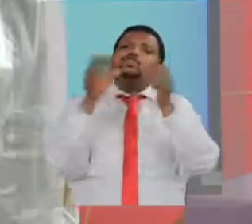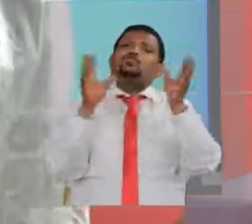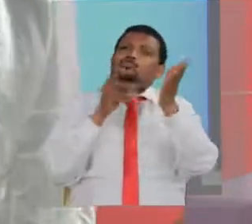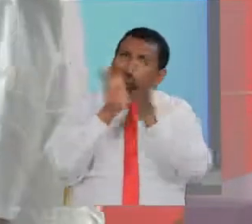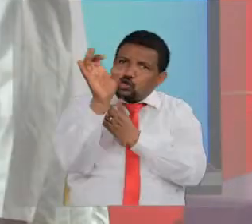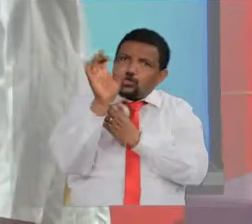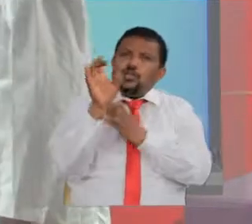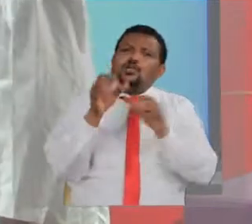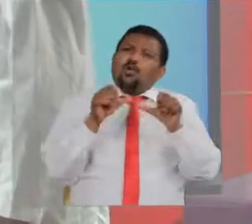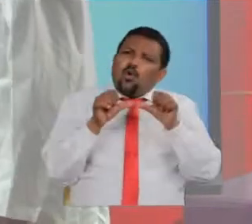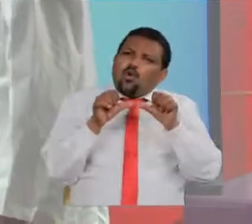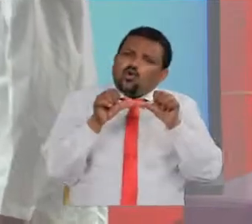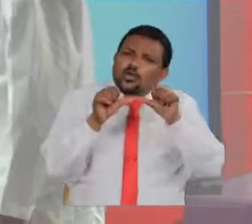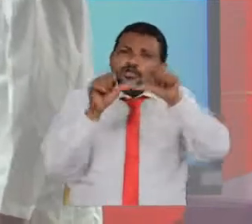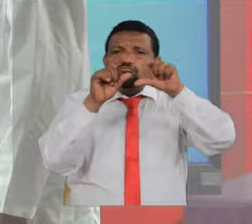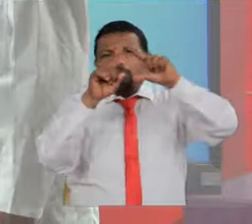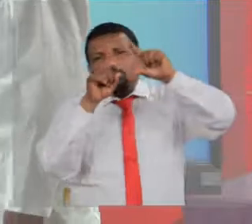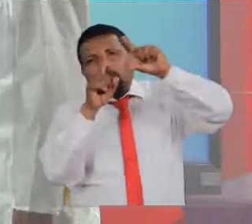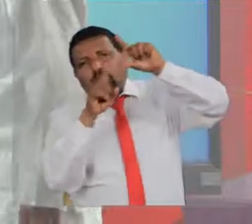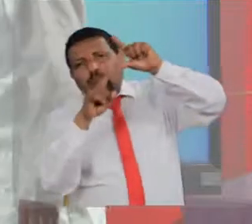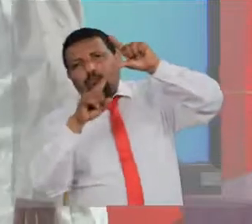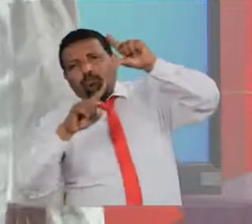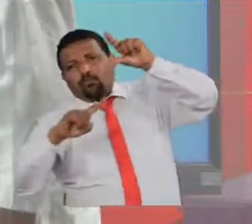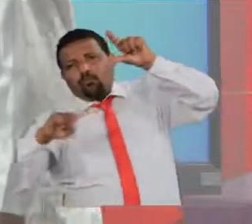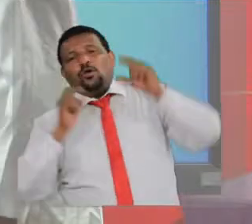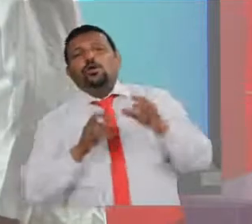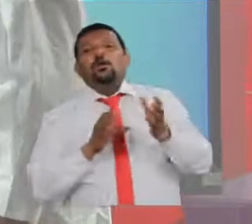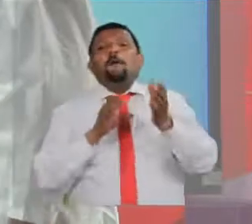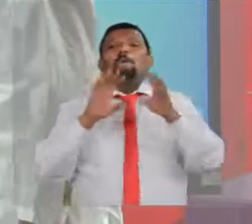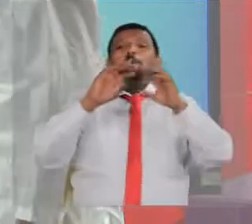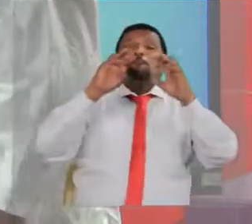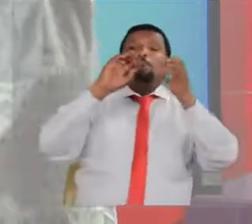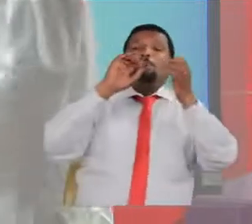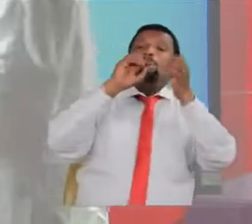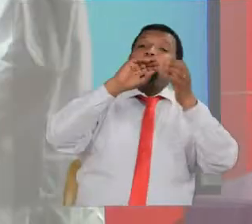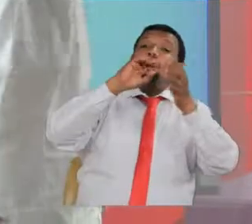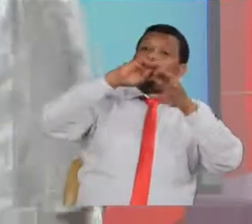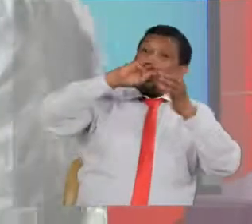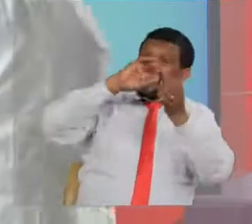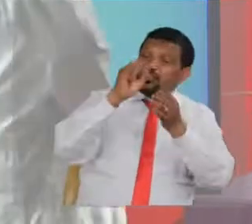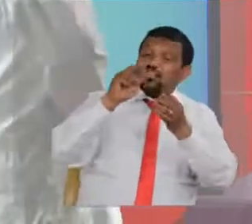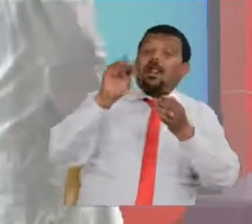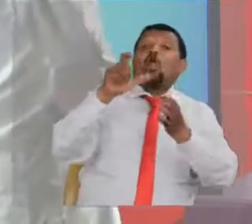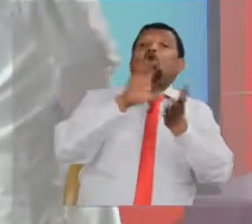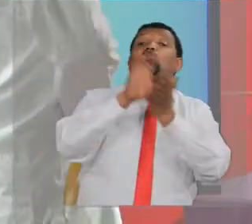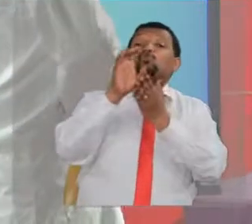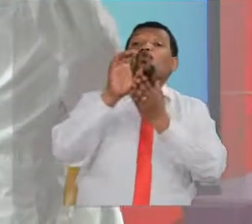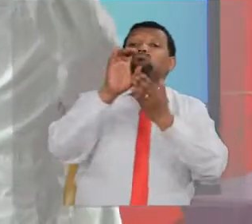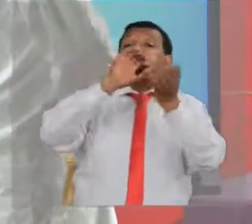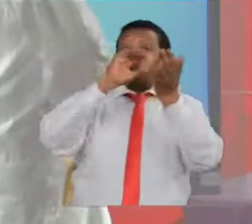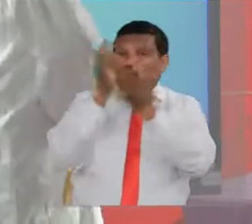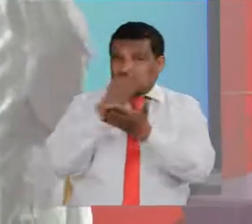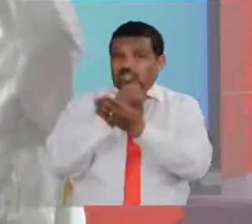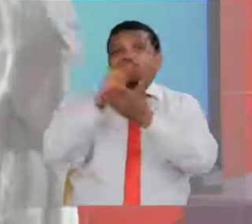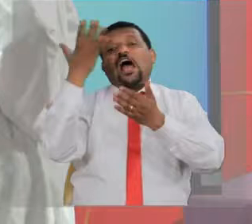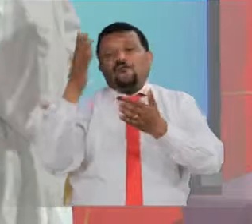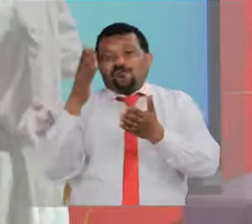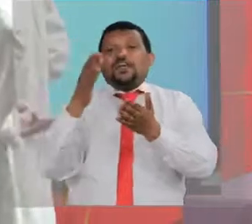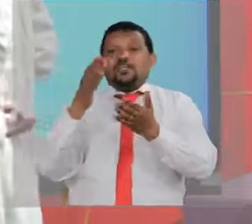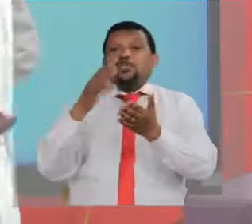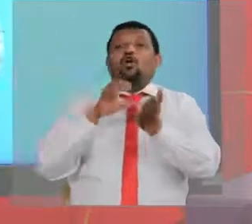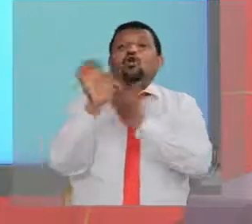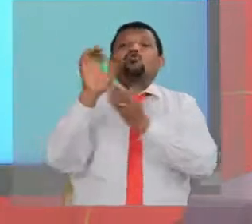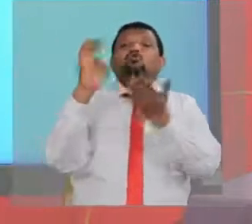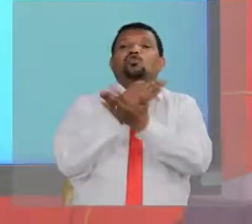continually declining curve. This is the marginal cost of production. This is the average cost of production, and this is the ABC